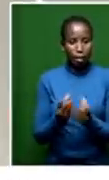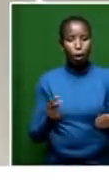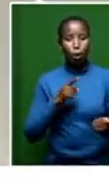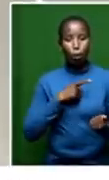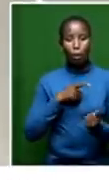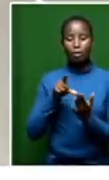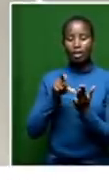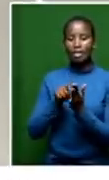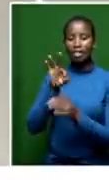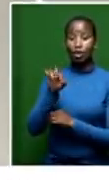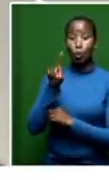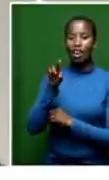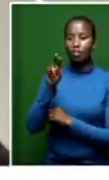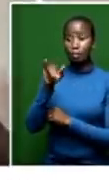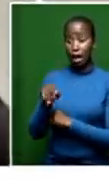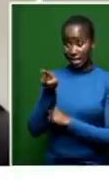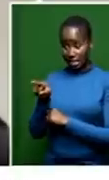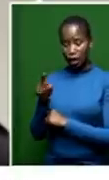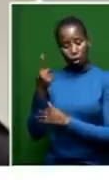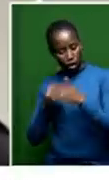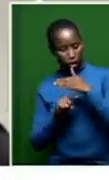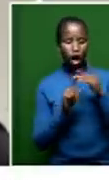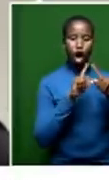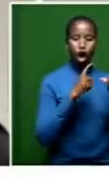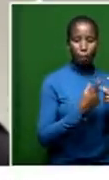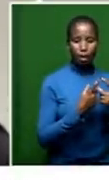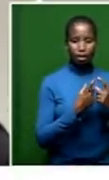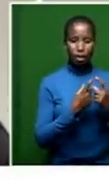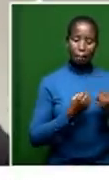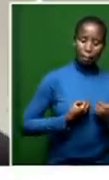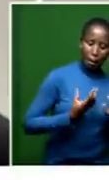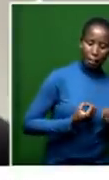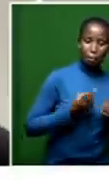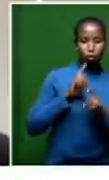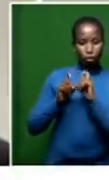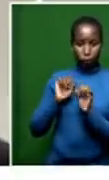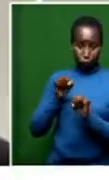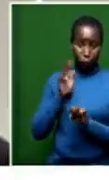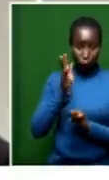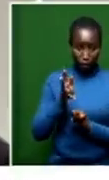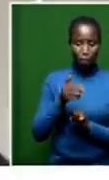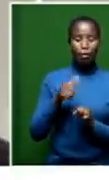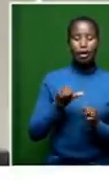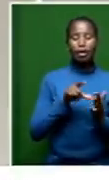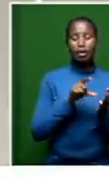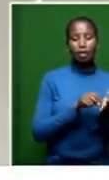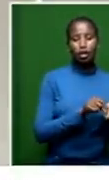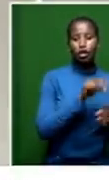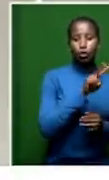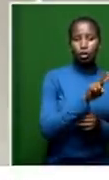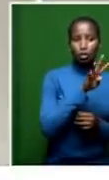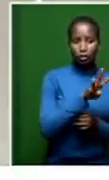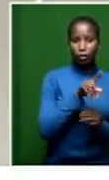her first appearance with the committee. And there would have been a lot of things before that. Because from the 24th of February to 24th of